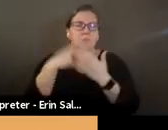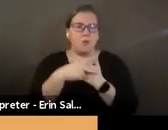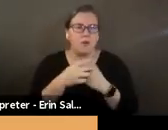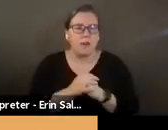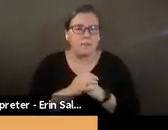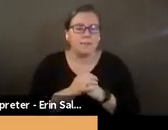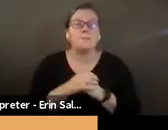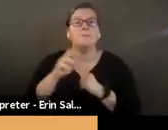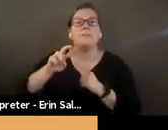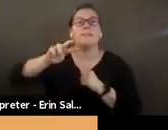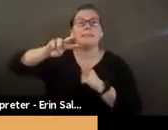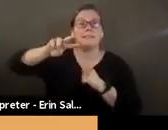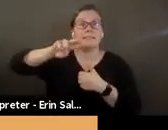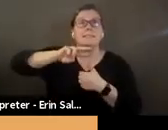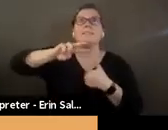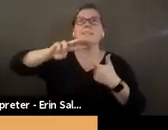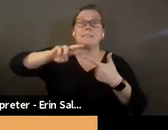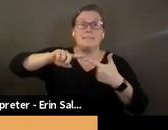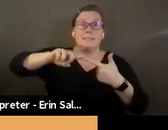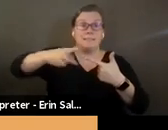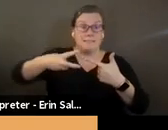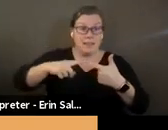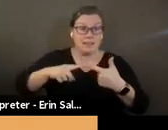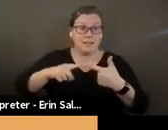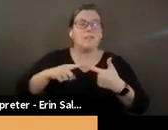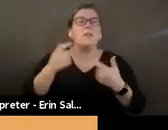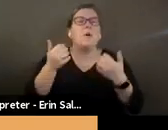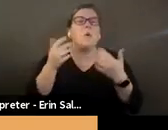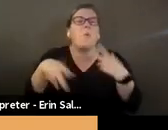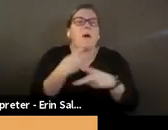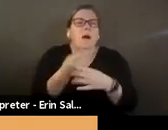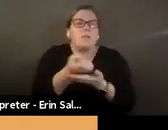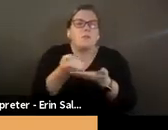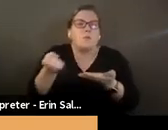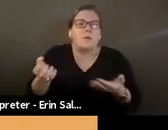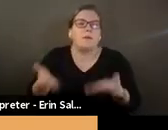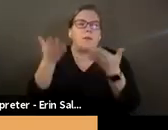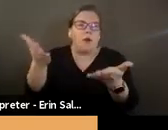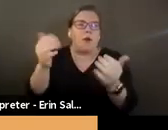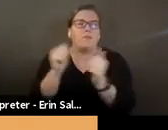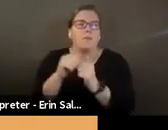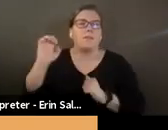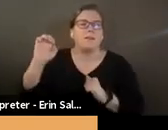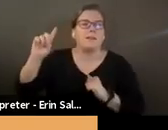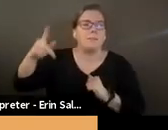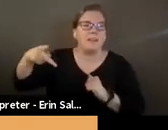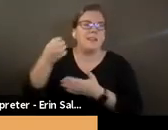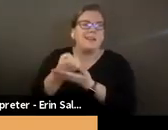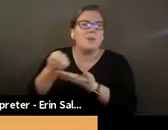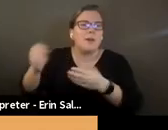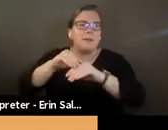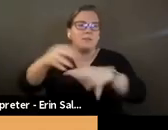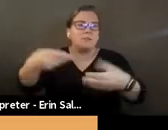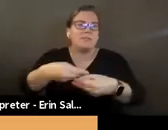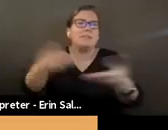the second was about the equipment that is offered through the equipment distribution program. And then